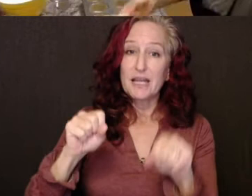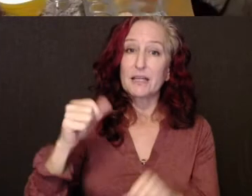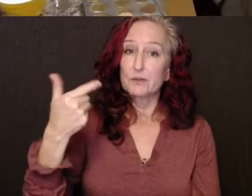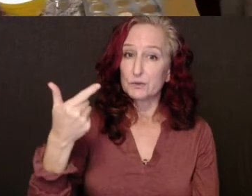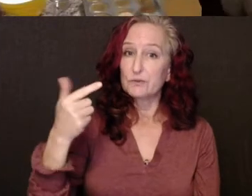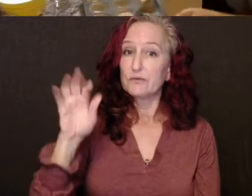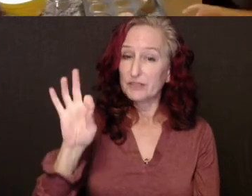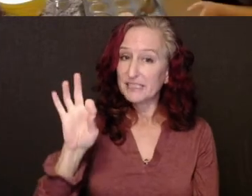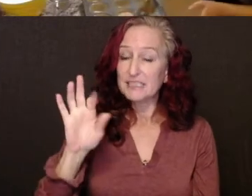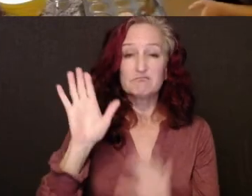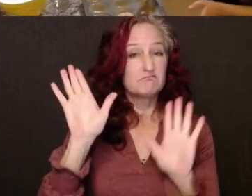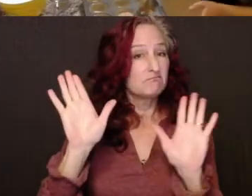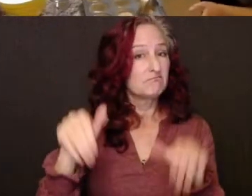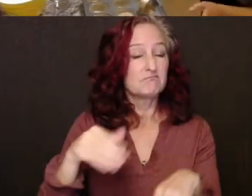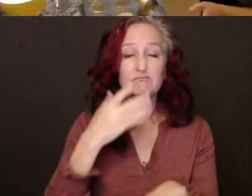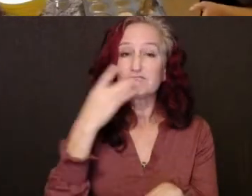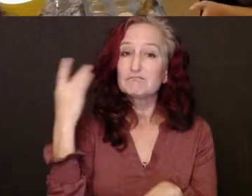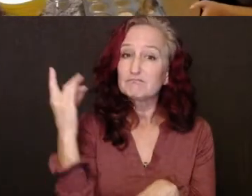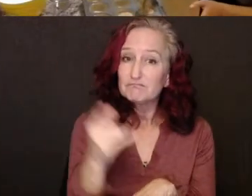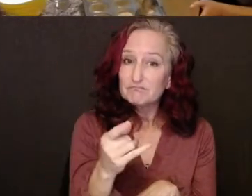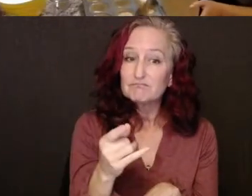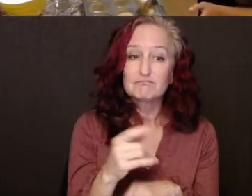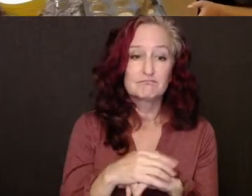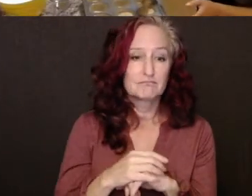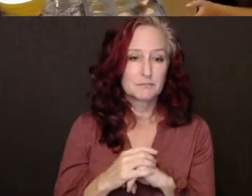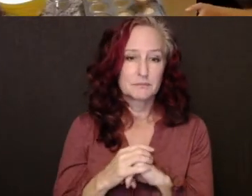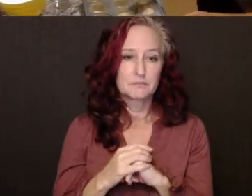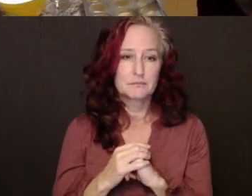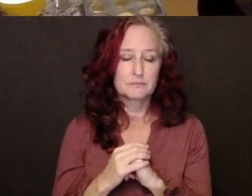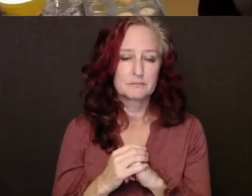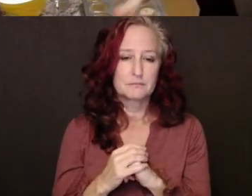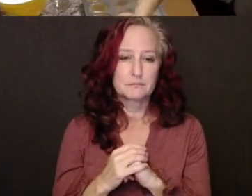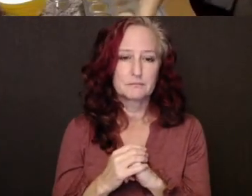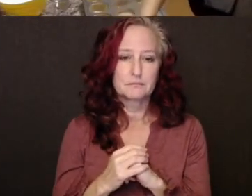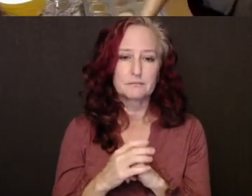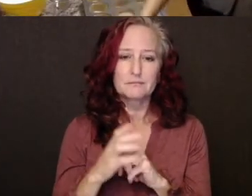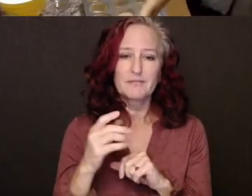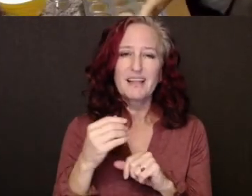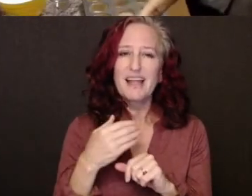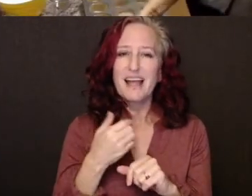Oh, awesome. Next week, everyone, you'll get all the recipes. Yay.